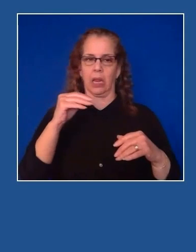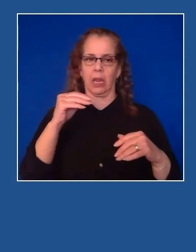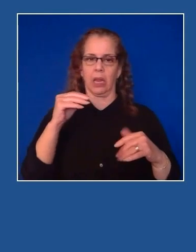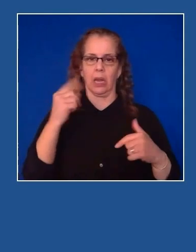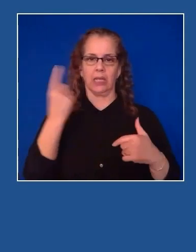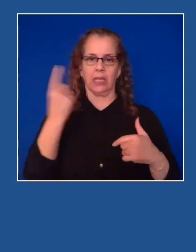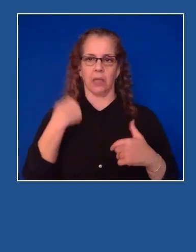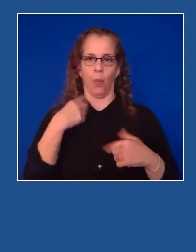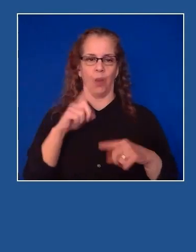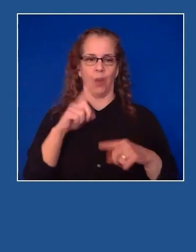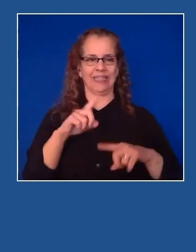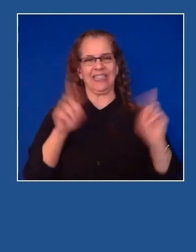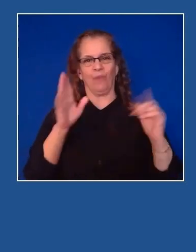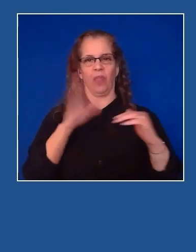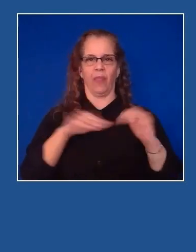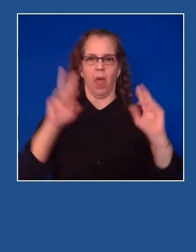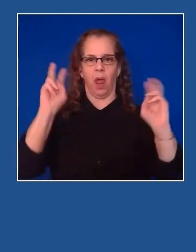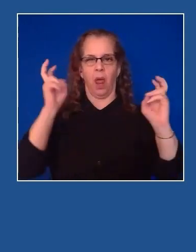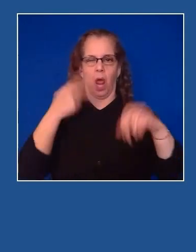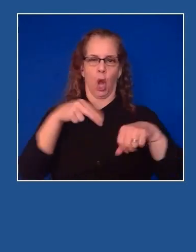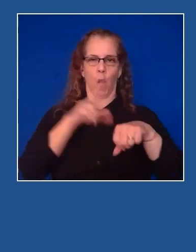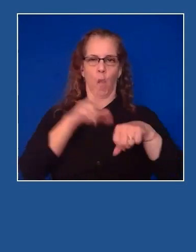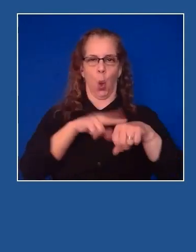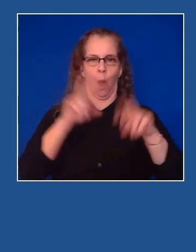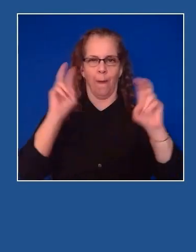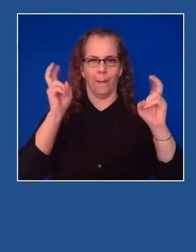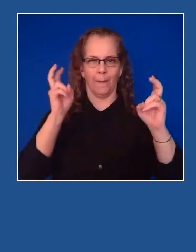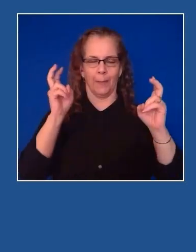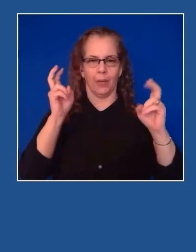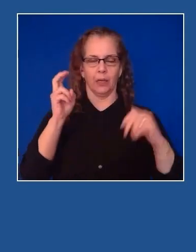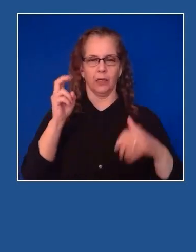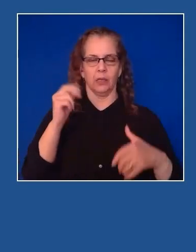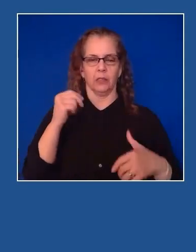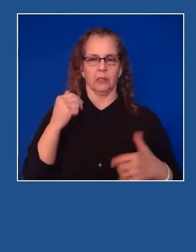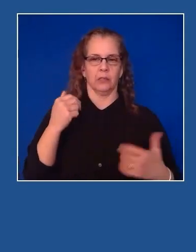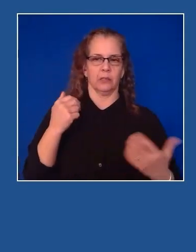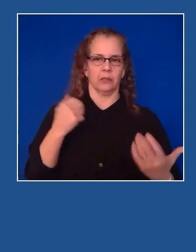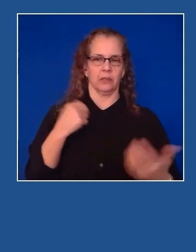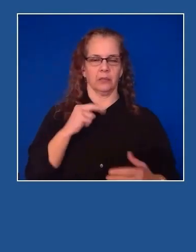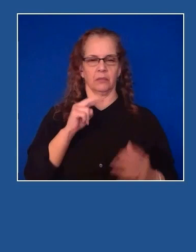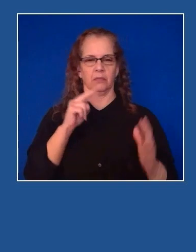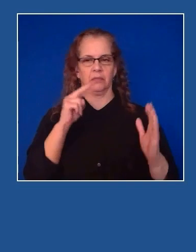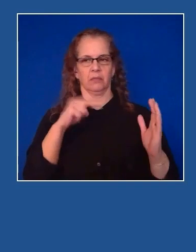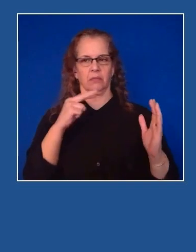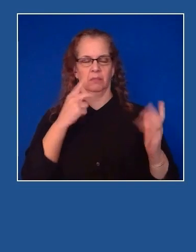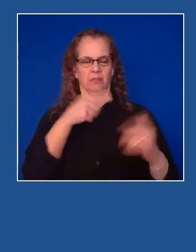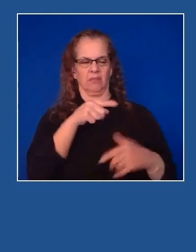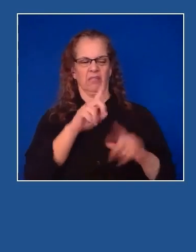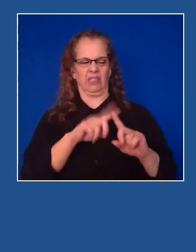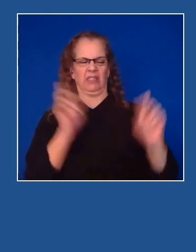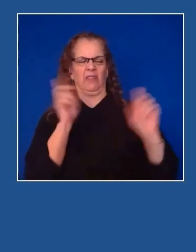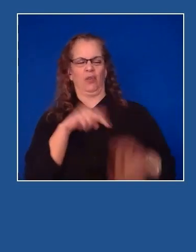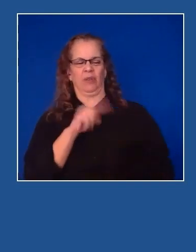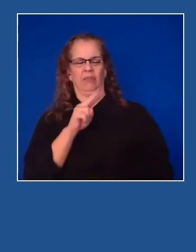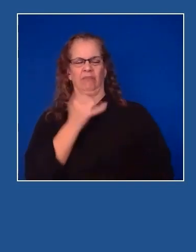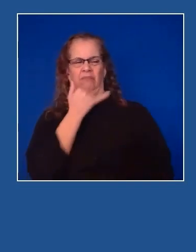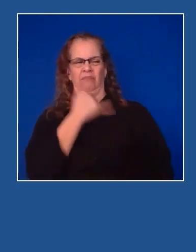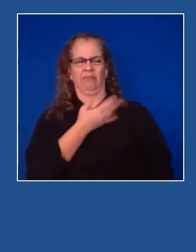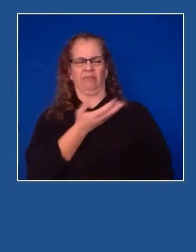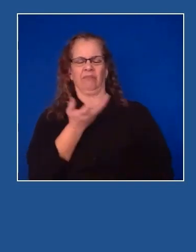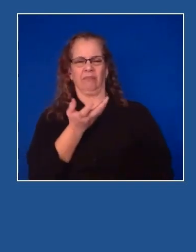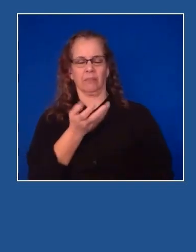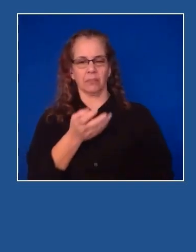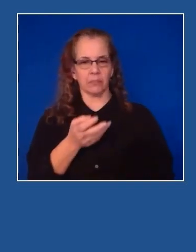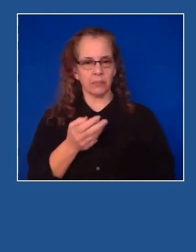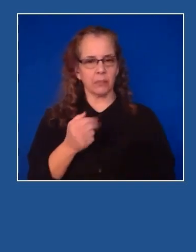different than the norm, where background invalidation can have a profound impact on how